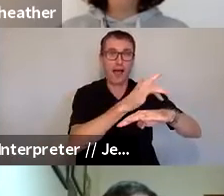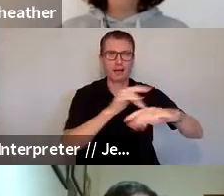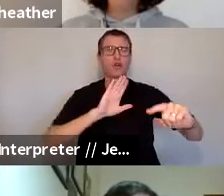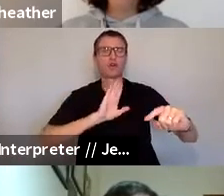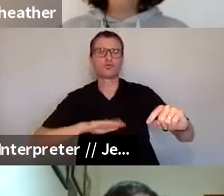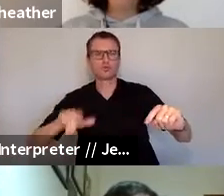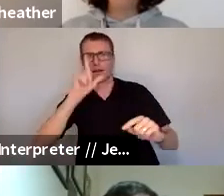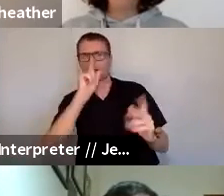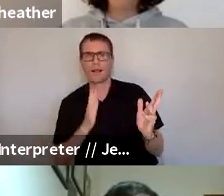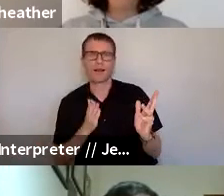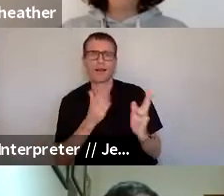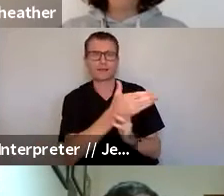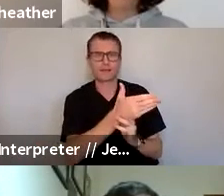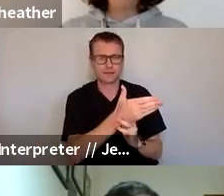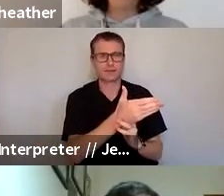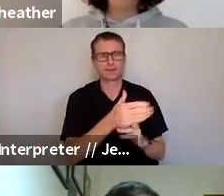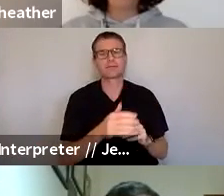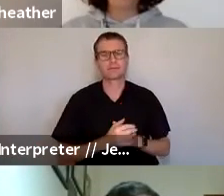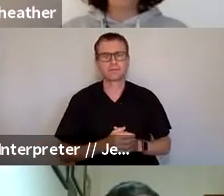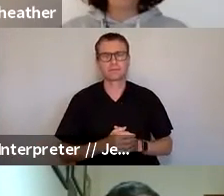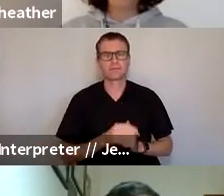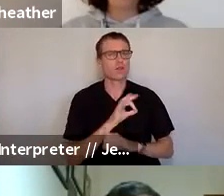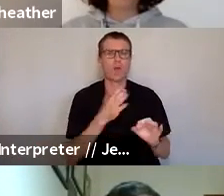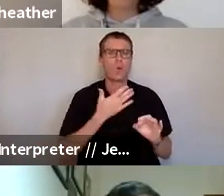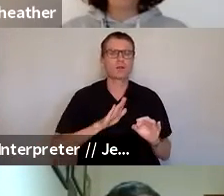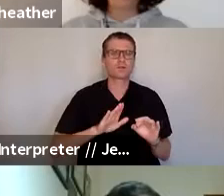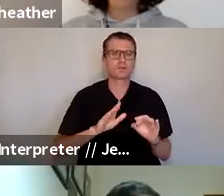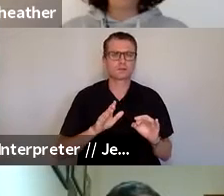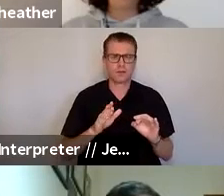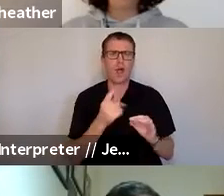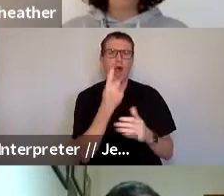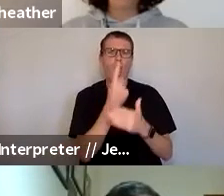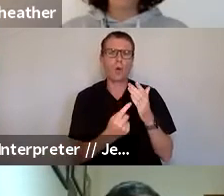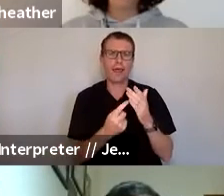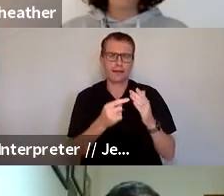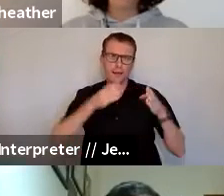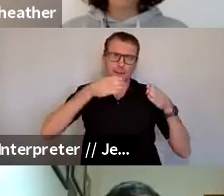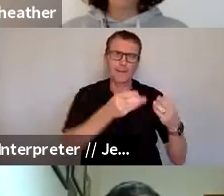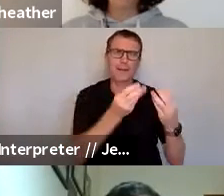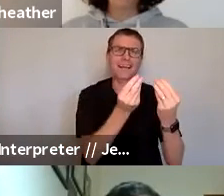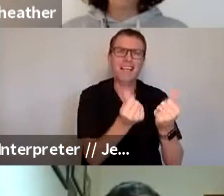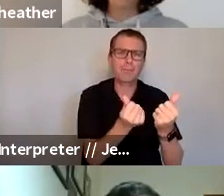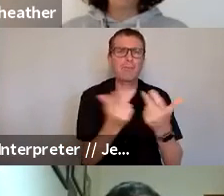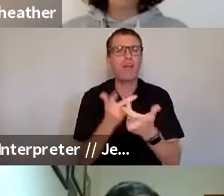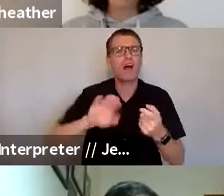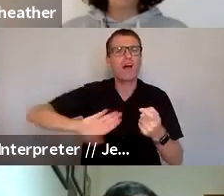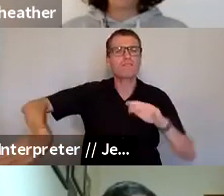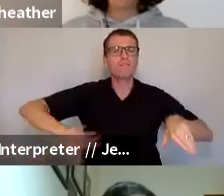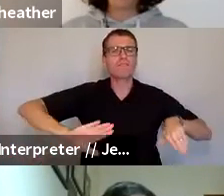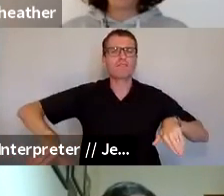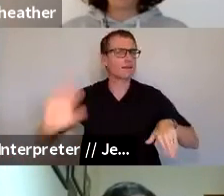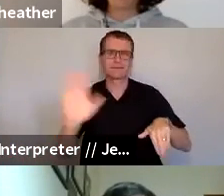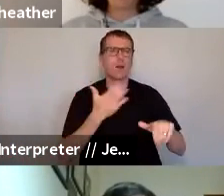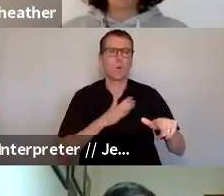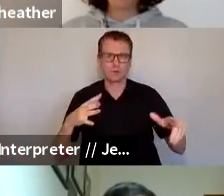to all, and not being exclusive but inclusive. With Tim Bray Theatre Company, the audience